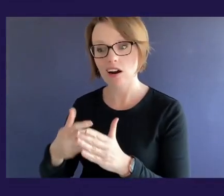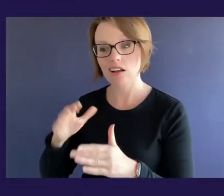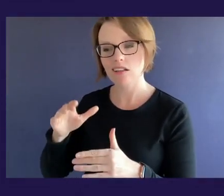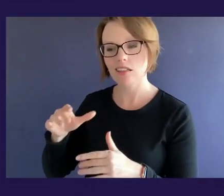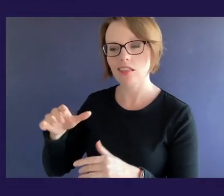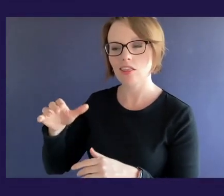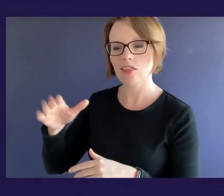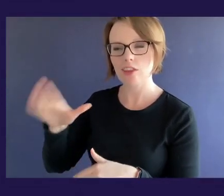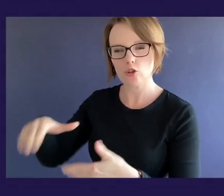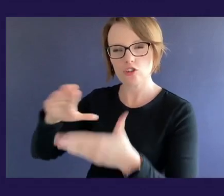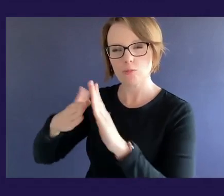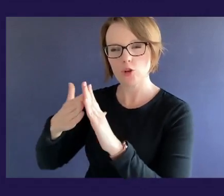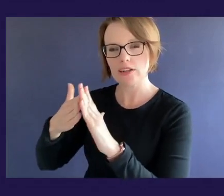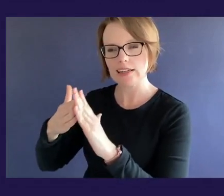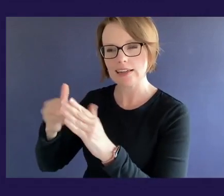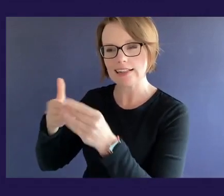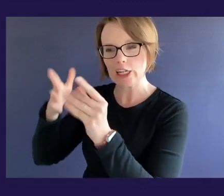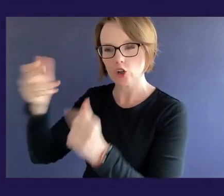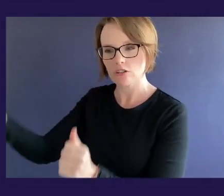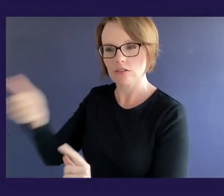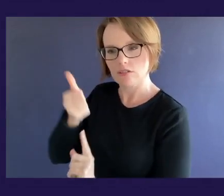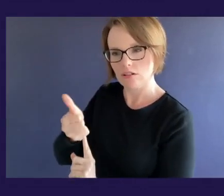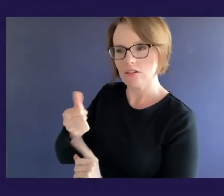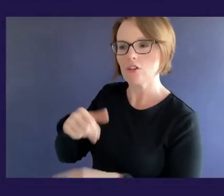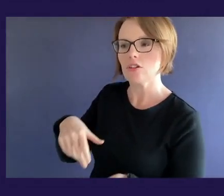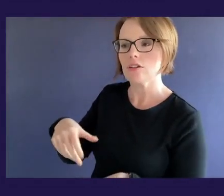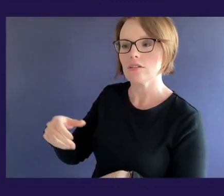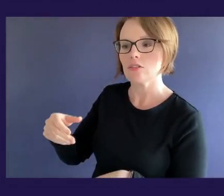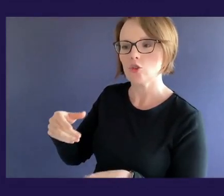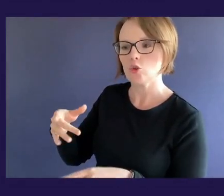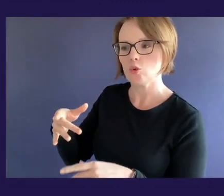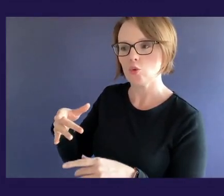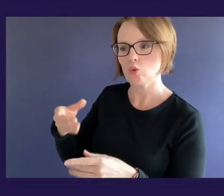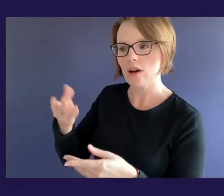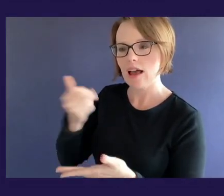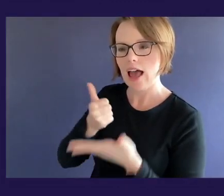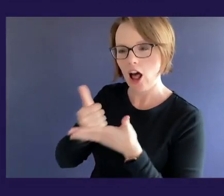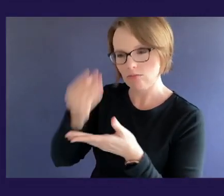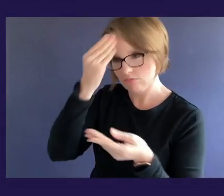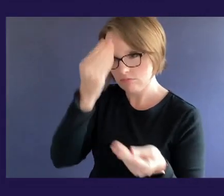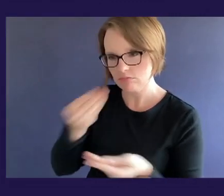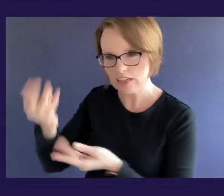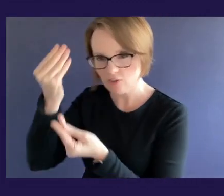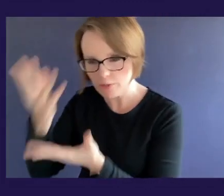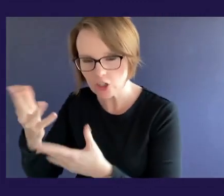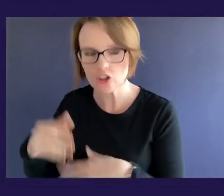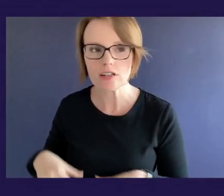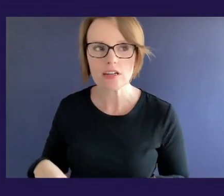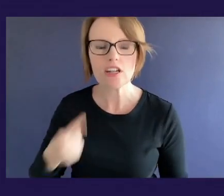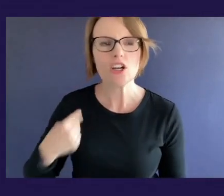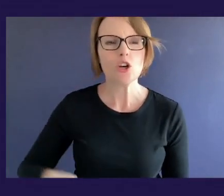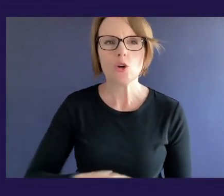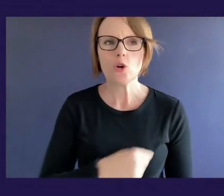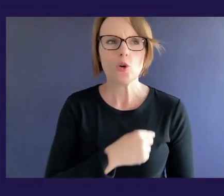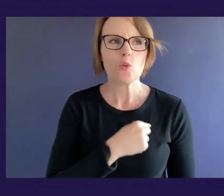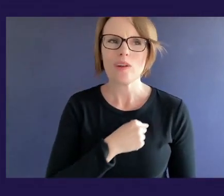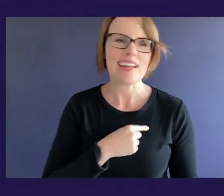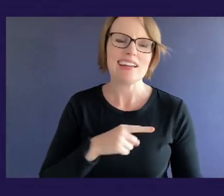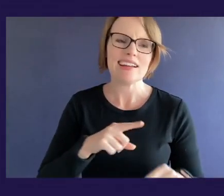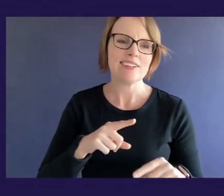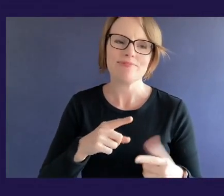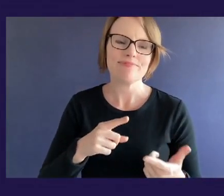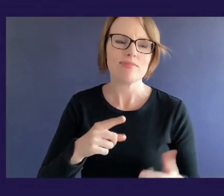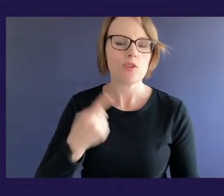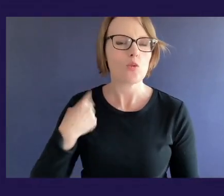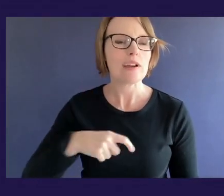scaling, the amount, I think that we need to sort of come to grips with the idea that this can't be done on the cheap, and that, we